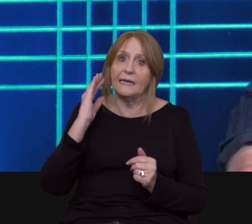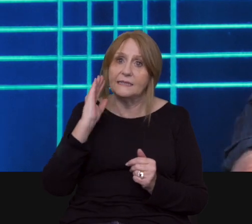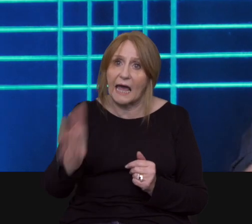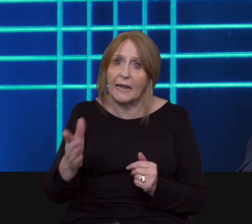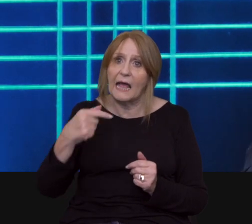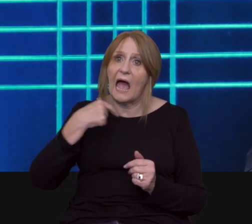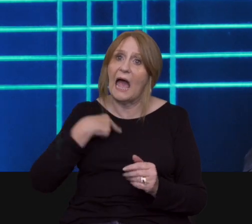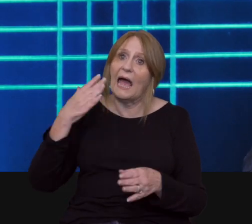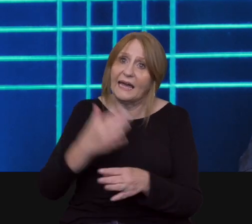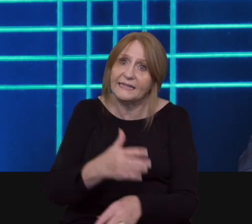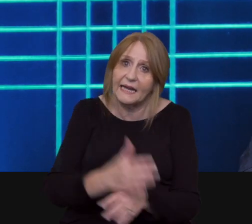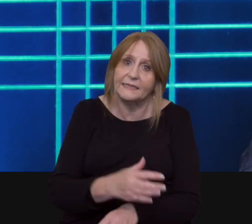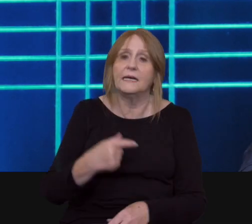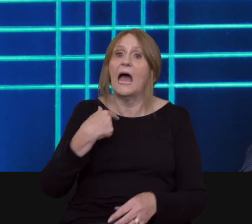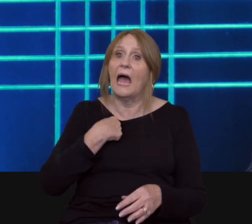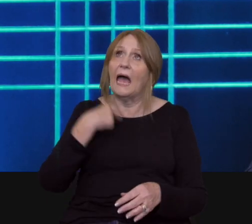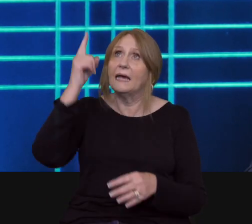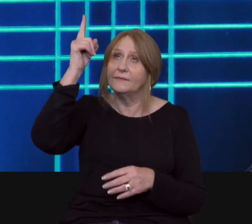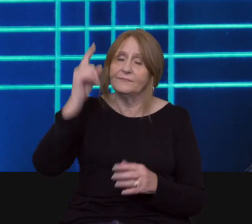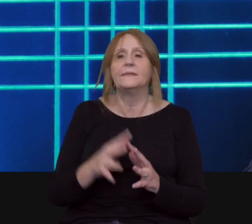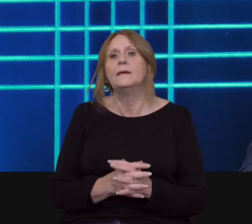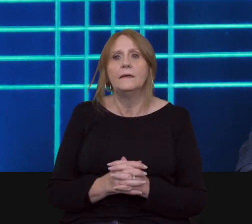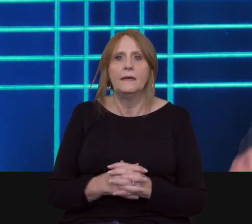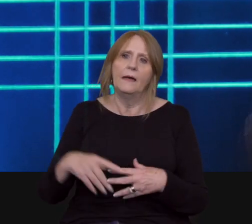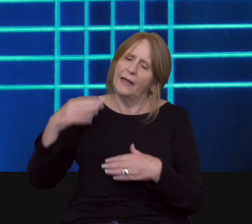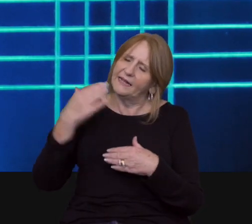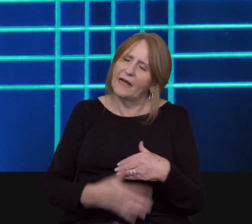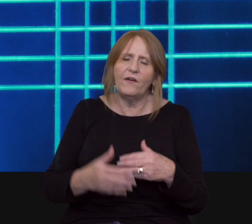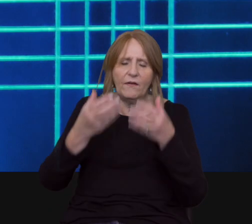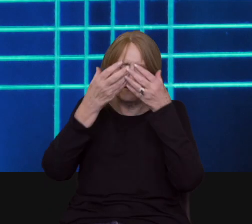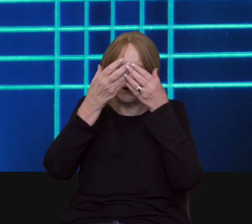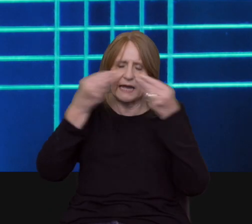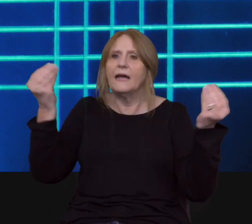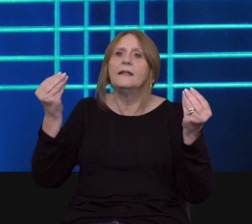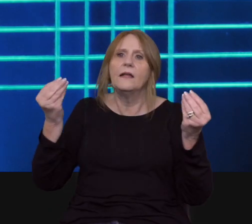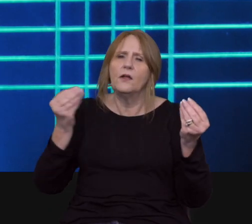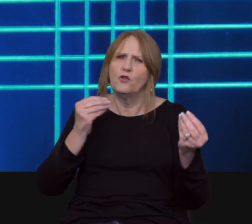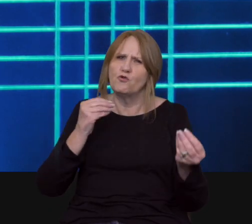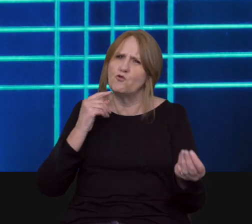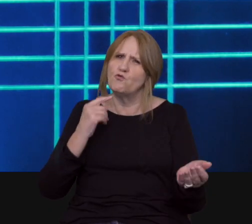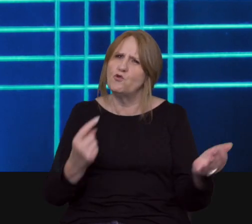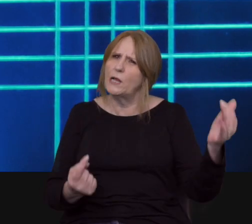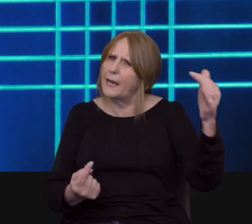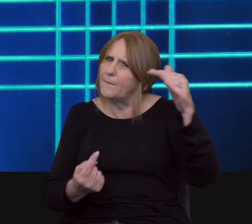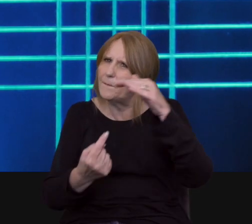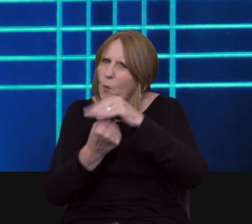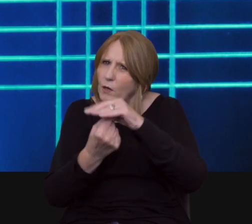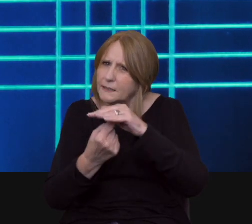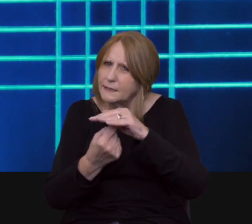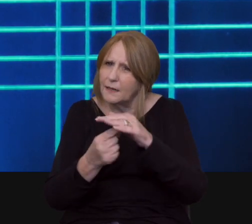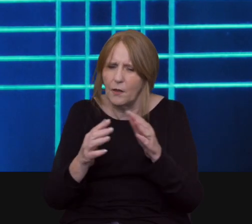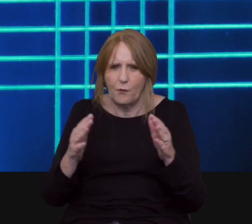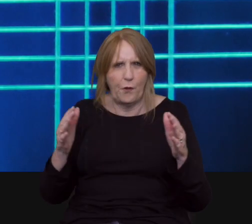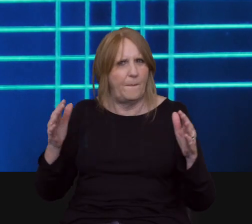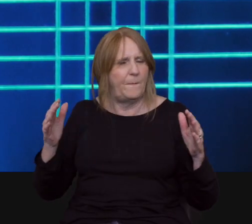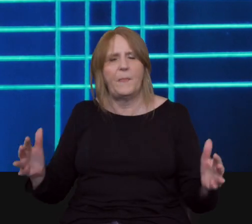Abraham that far back. And I want to tell you, never forget the really important I, the big I in